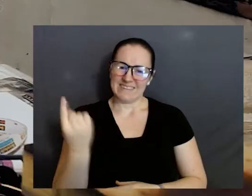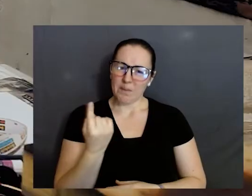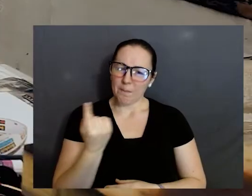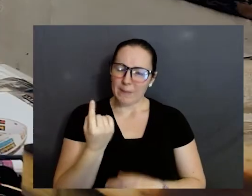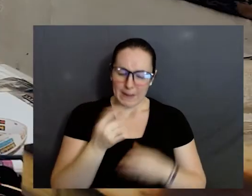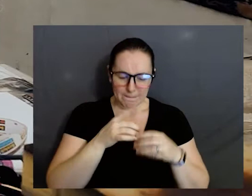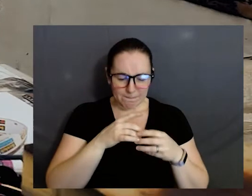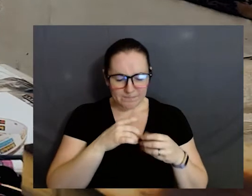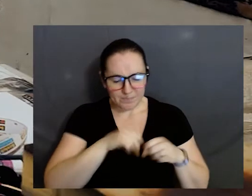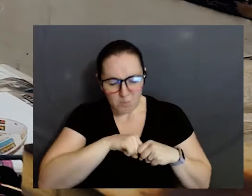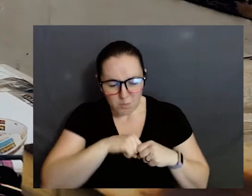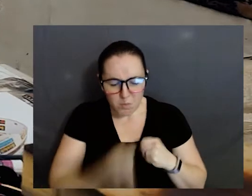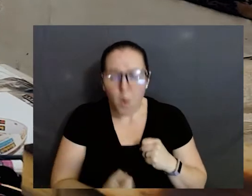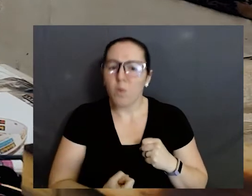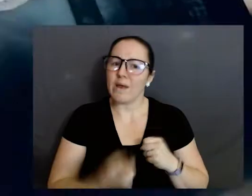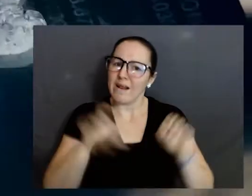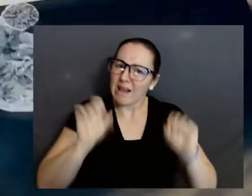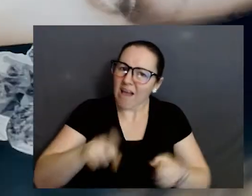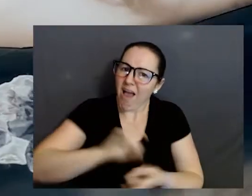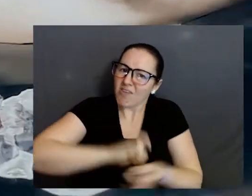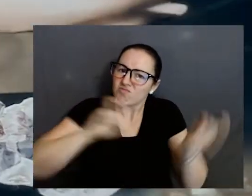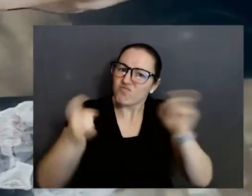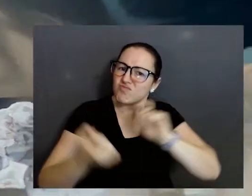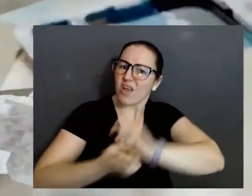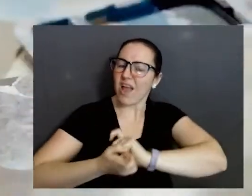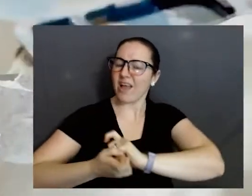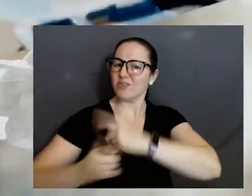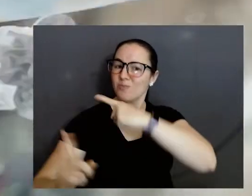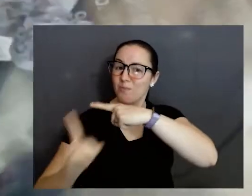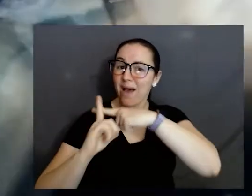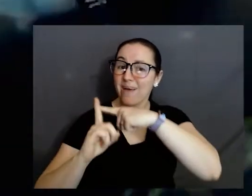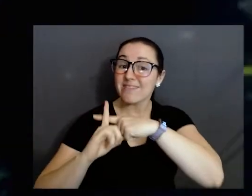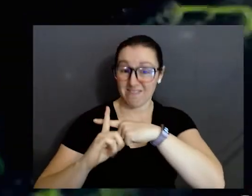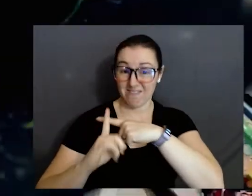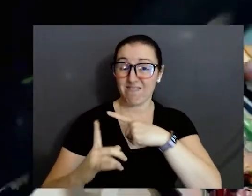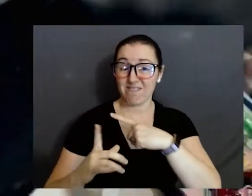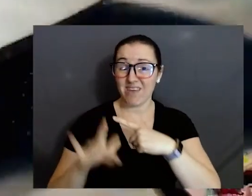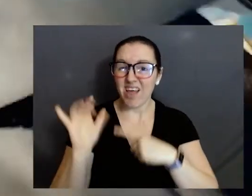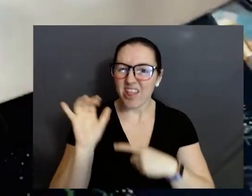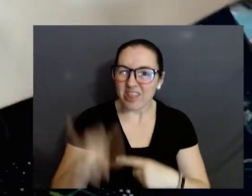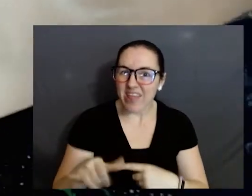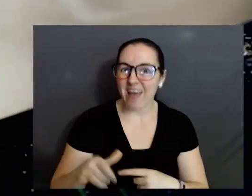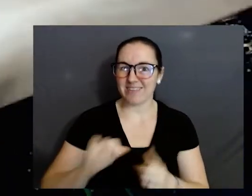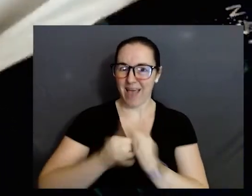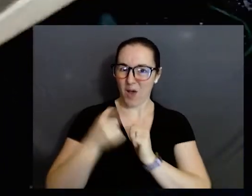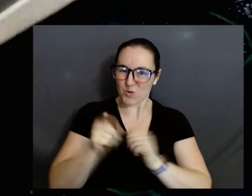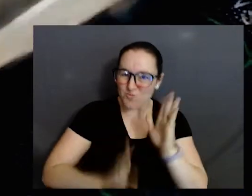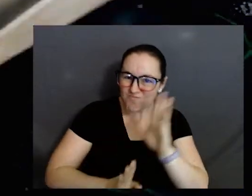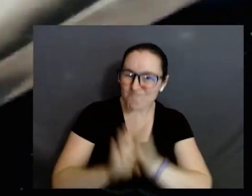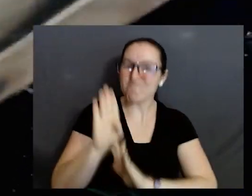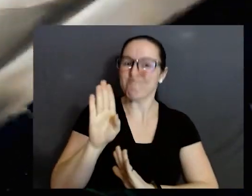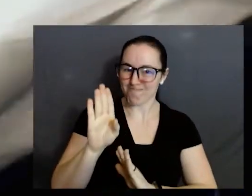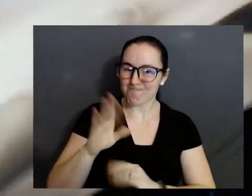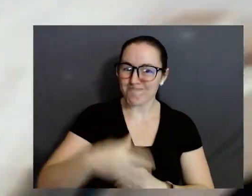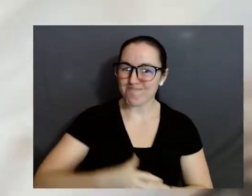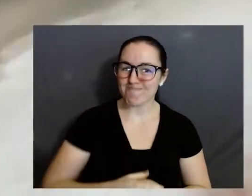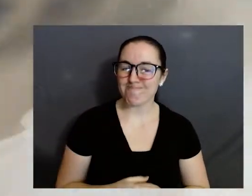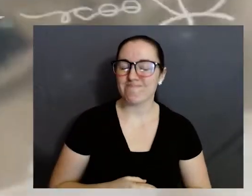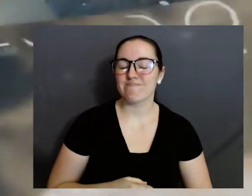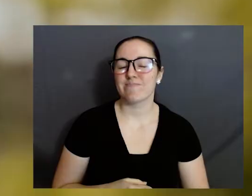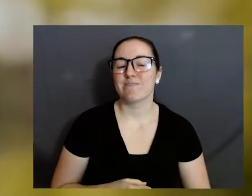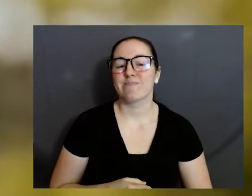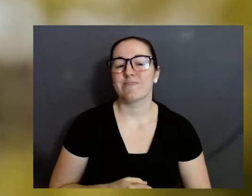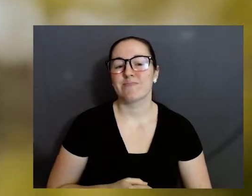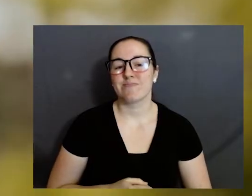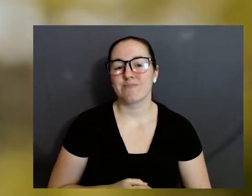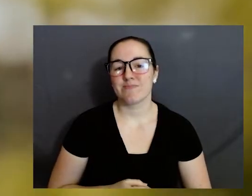So I think there's always something broken, and you can always take it and put it into a positive. And that's the way that you